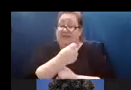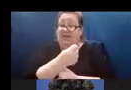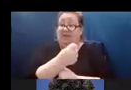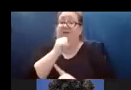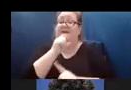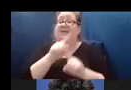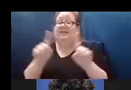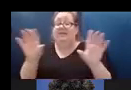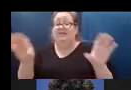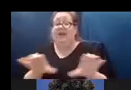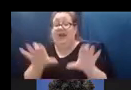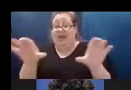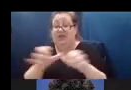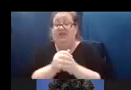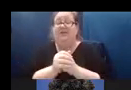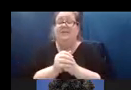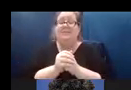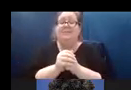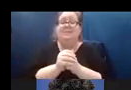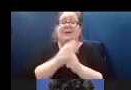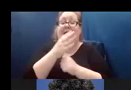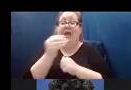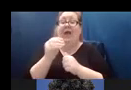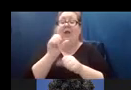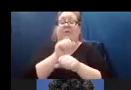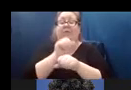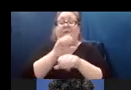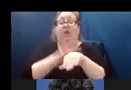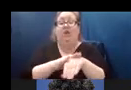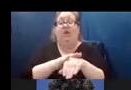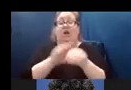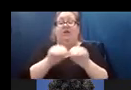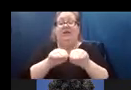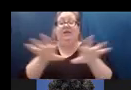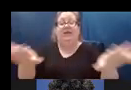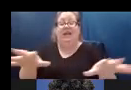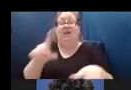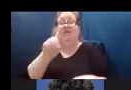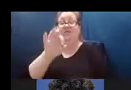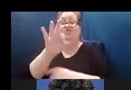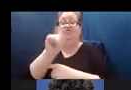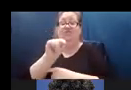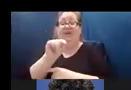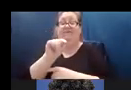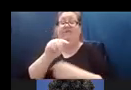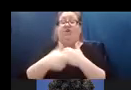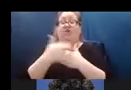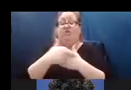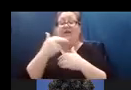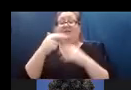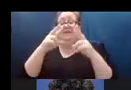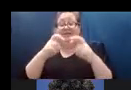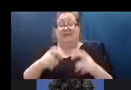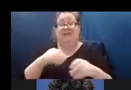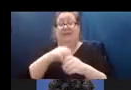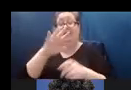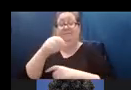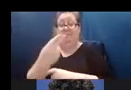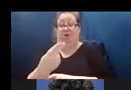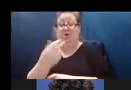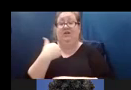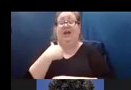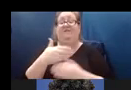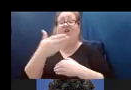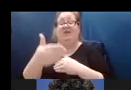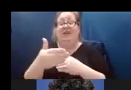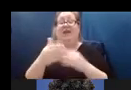all hazards and assessment, and we'll be working on getting out the draft risk assessment in March. And like I said, we'll have our next community-wide